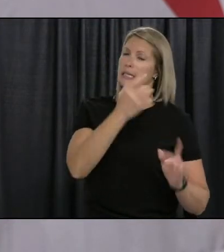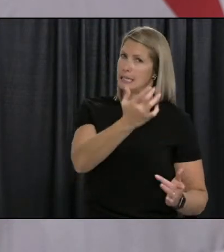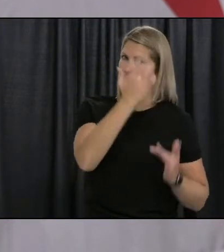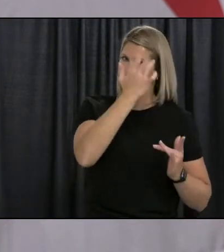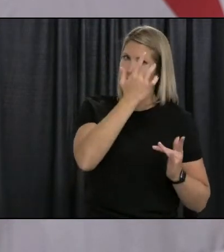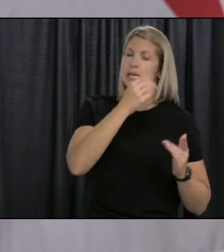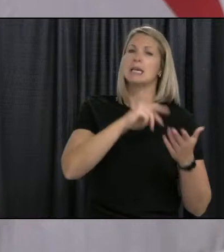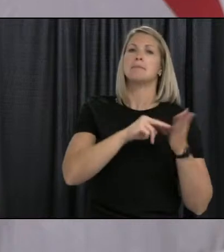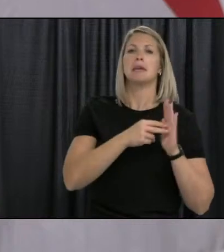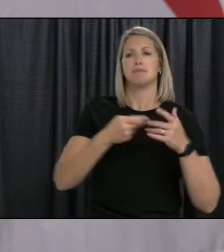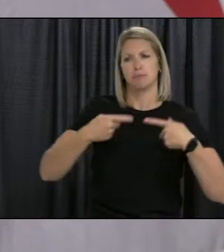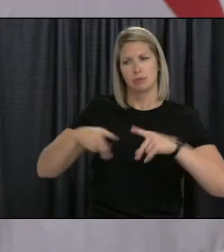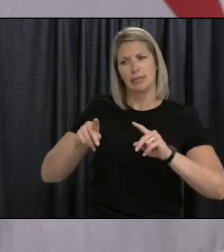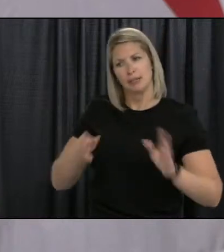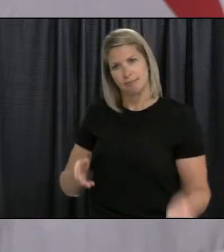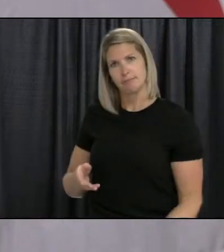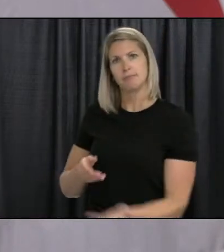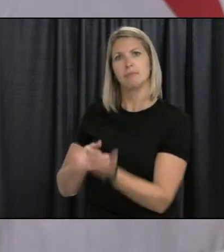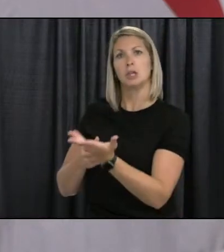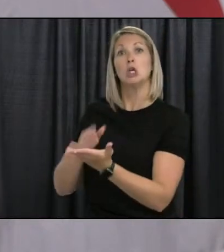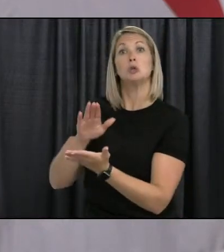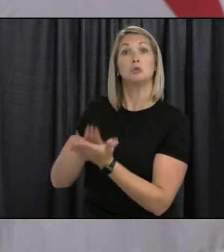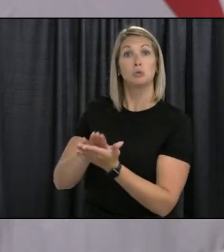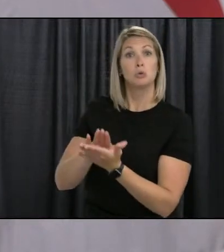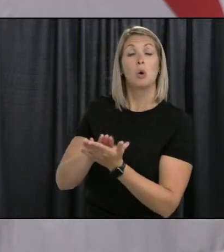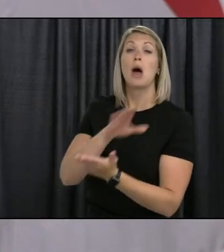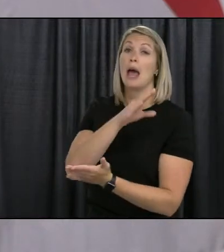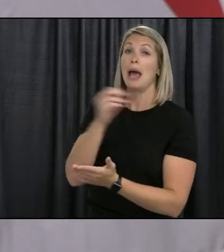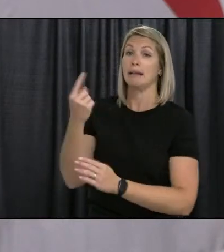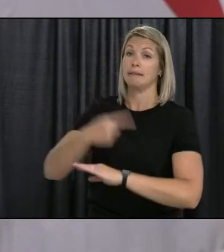allowed to attend daycare and they're allowed to attend school.